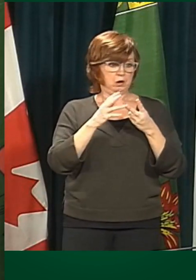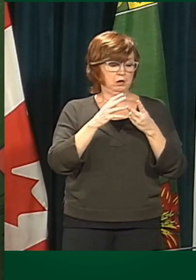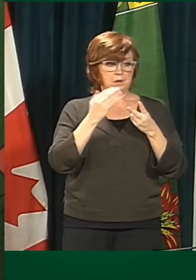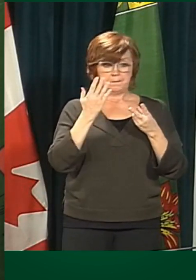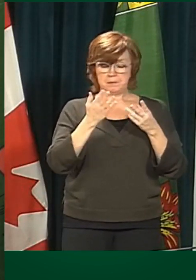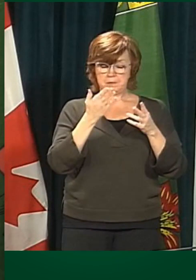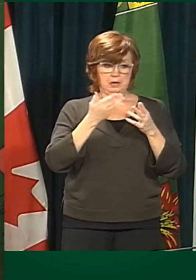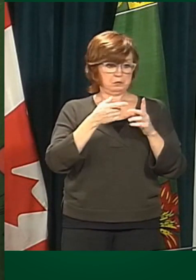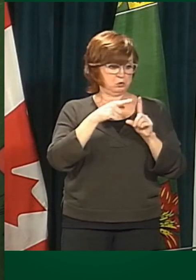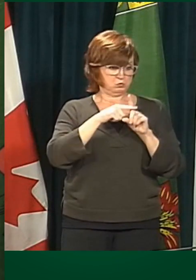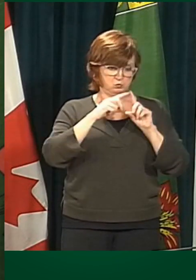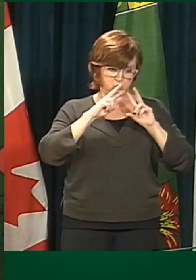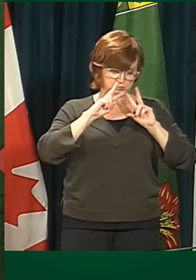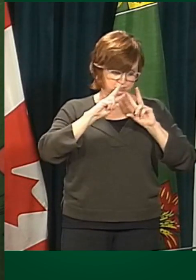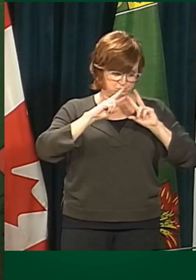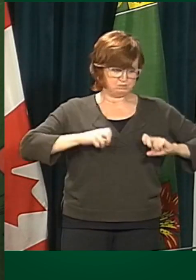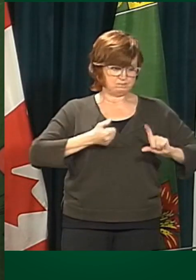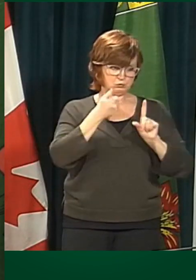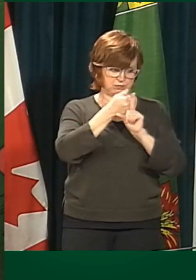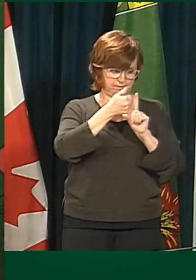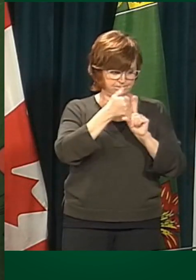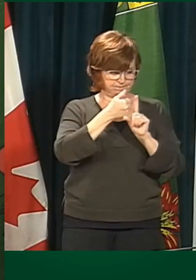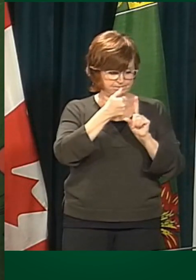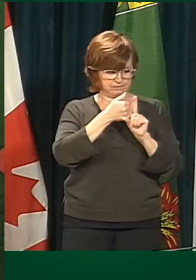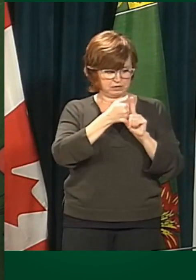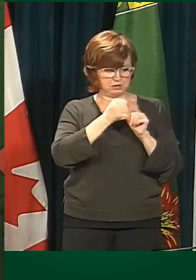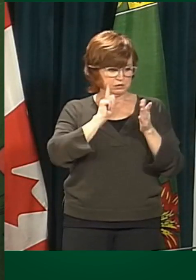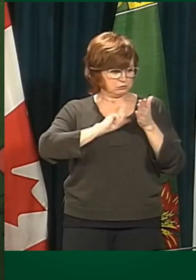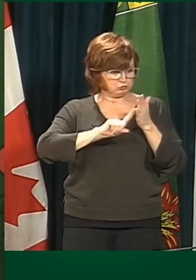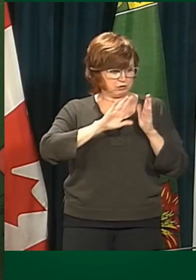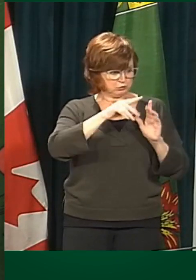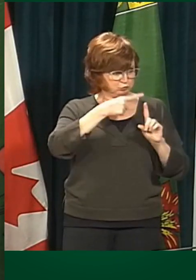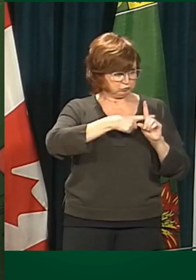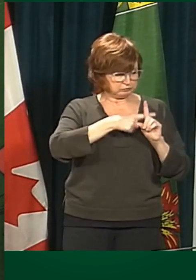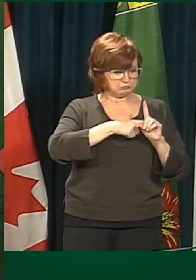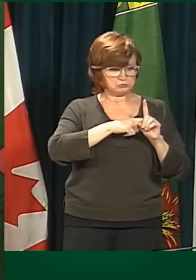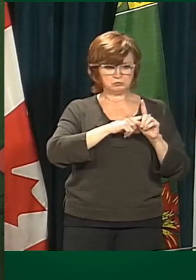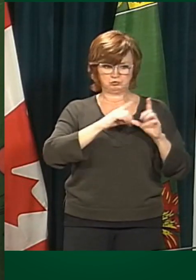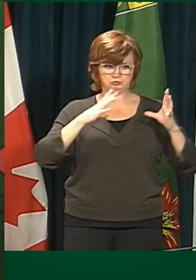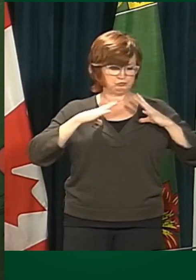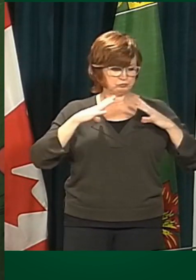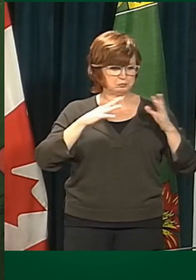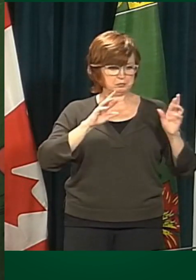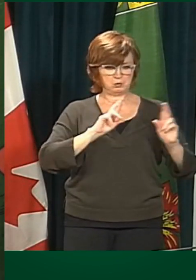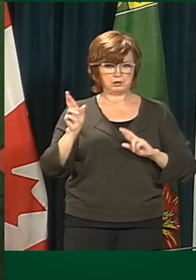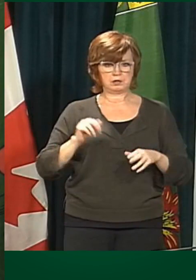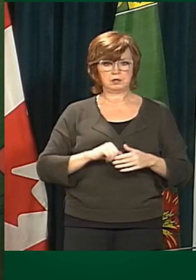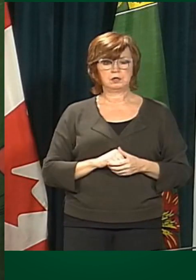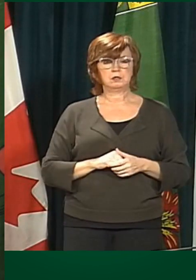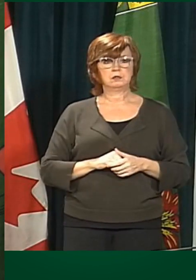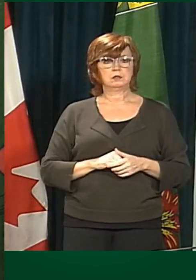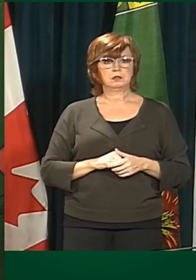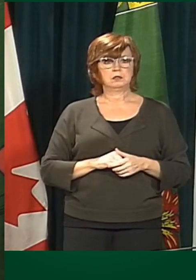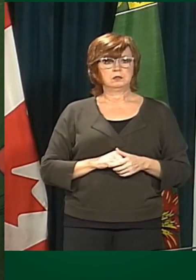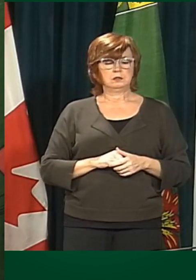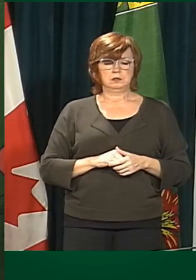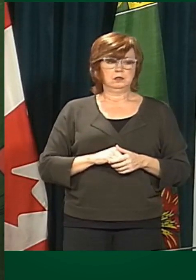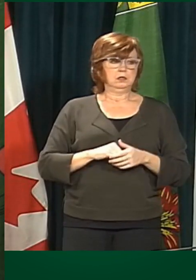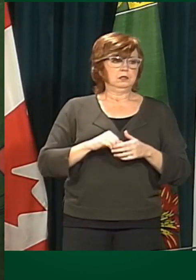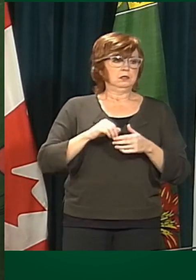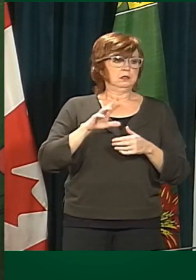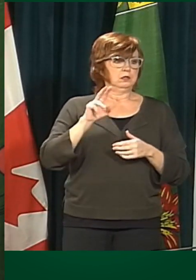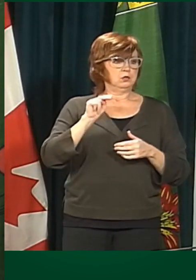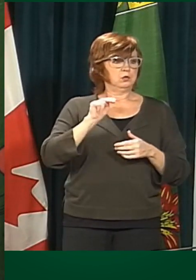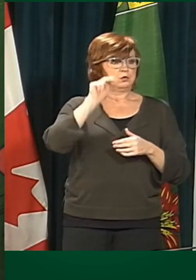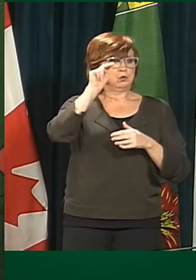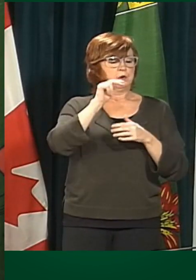kind of measures. So, it's a complex investigation. It's across jurisdictions. And the Northern Medical Health also working